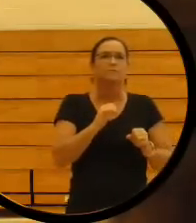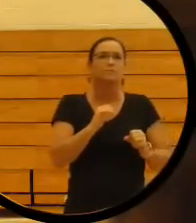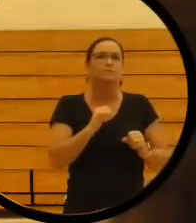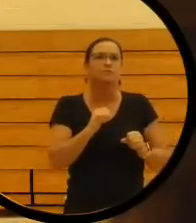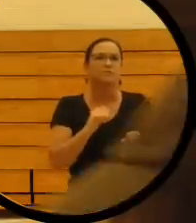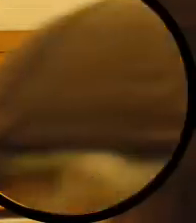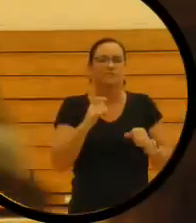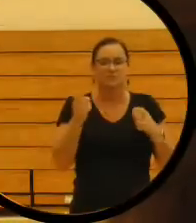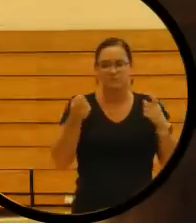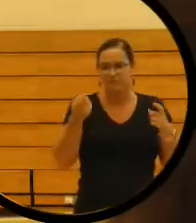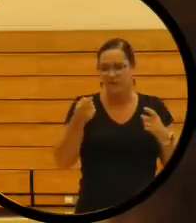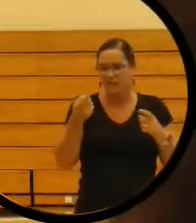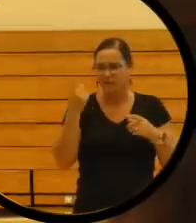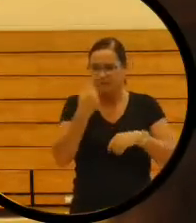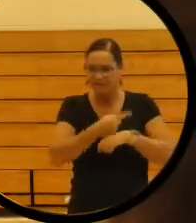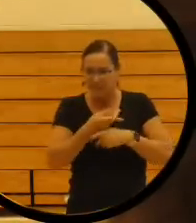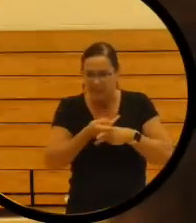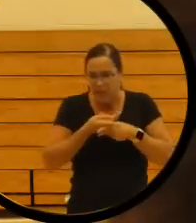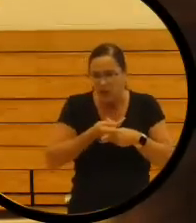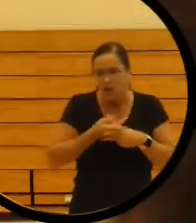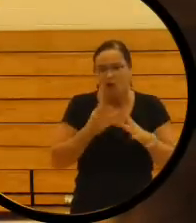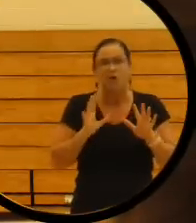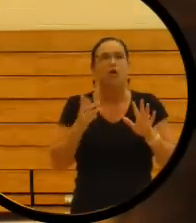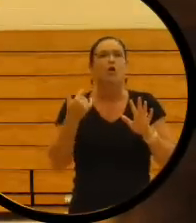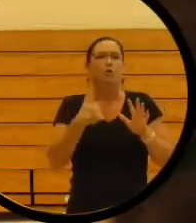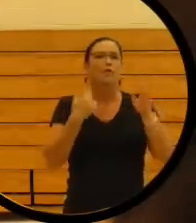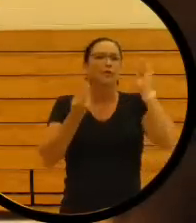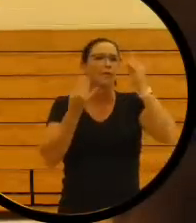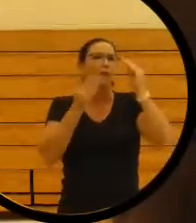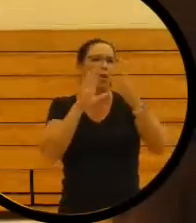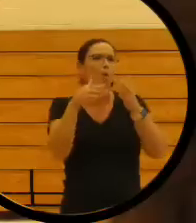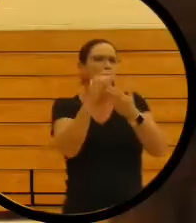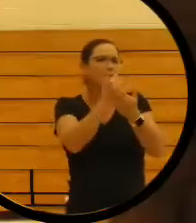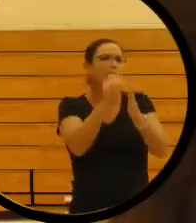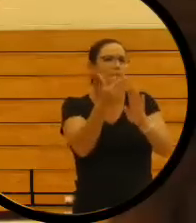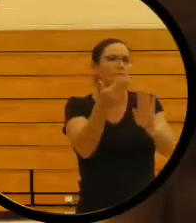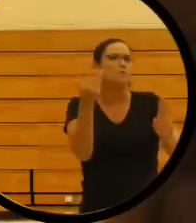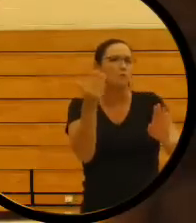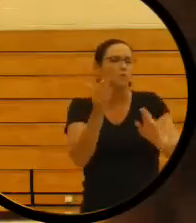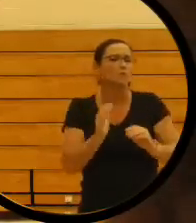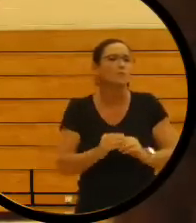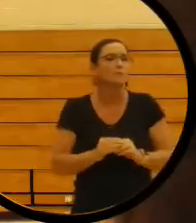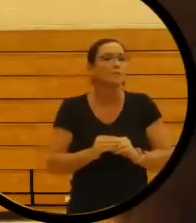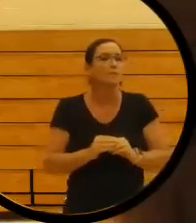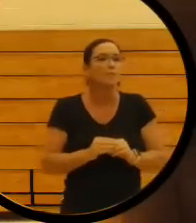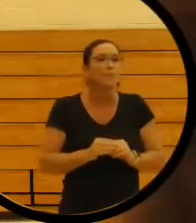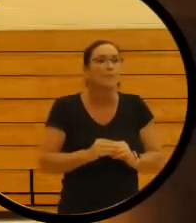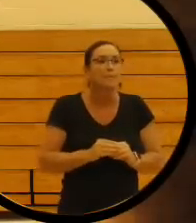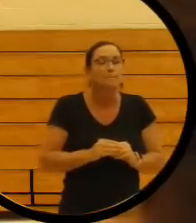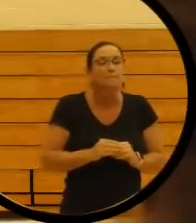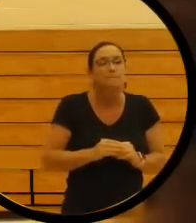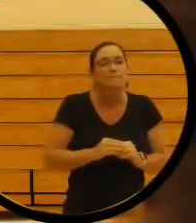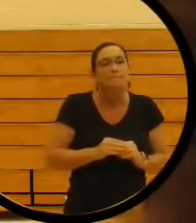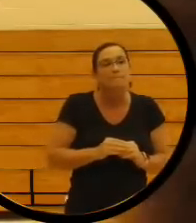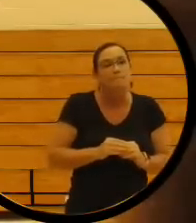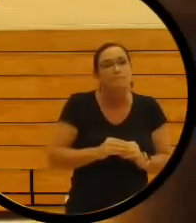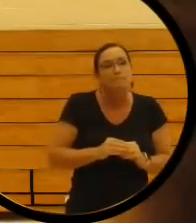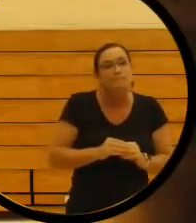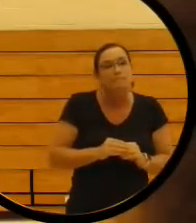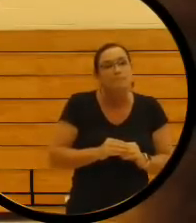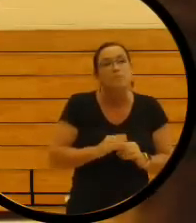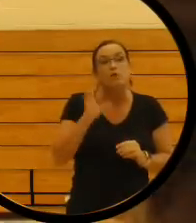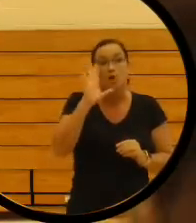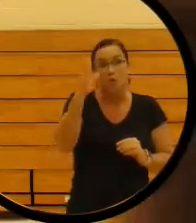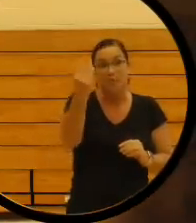dealing with daycare and so forth. So we take all that into consideration. Okay, so there would be warnings advised ahead of